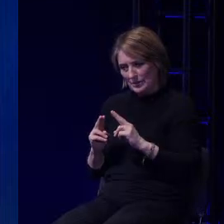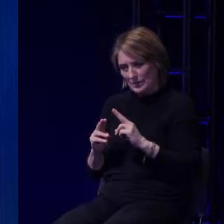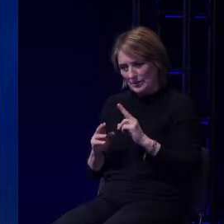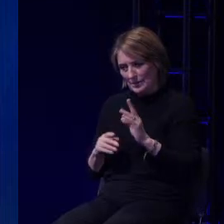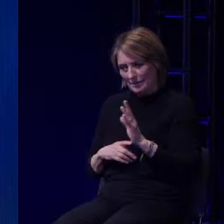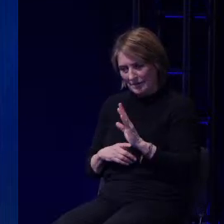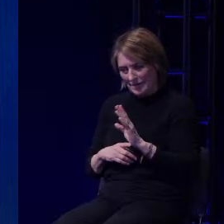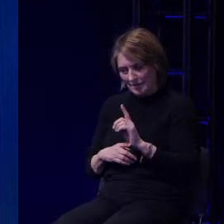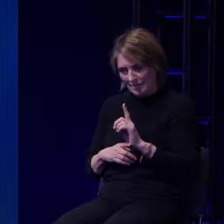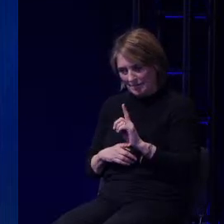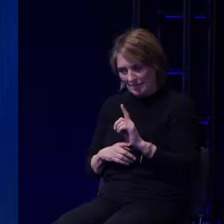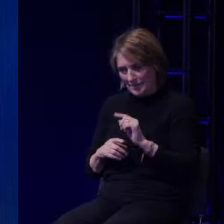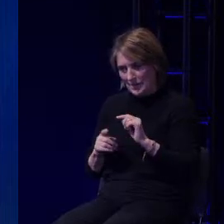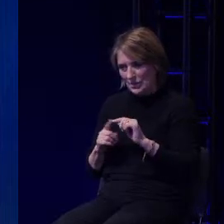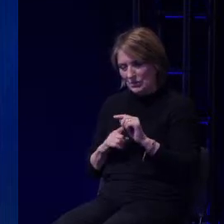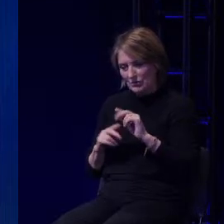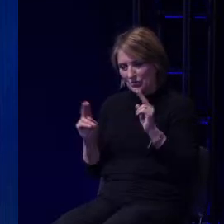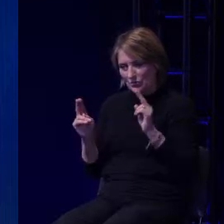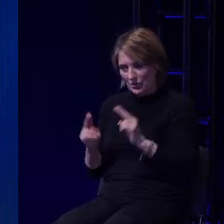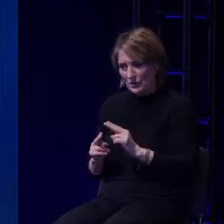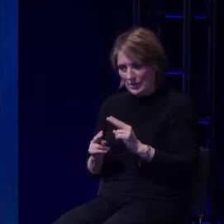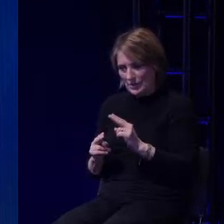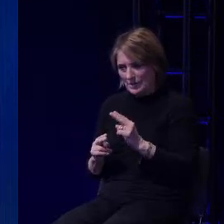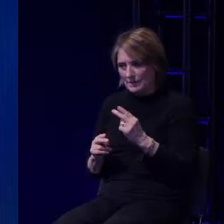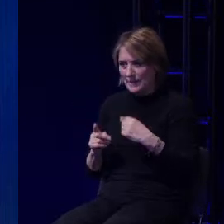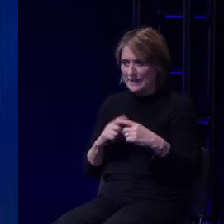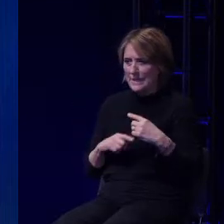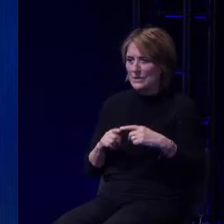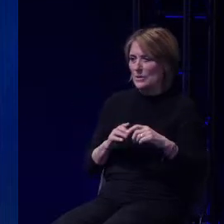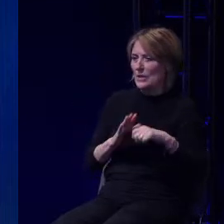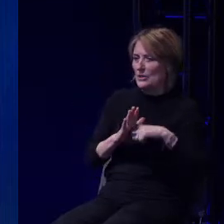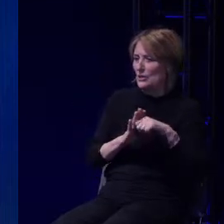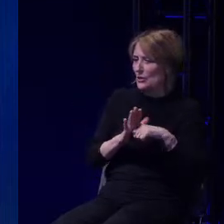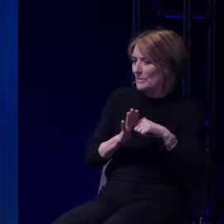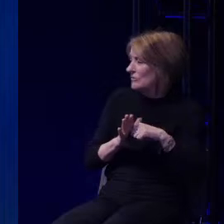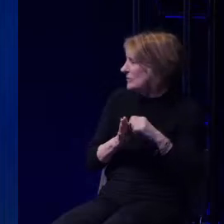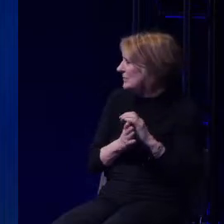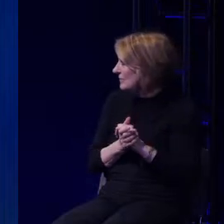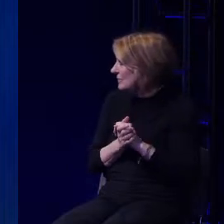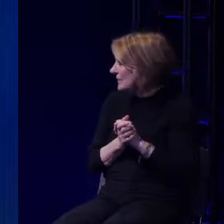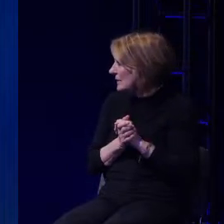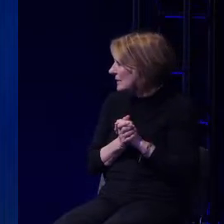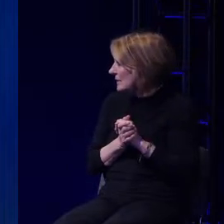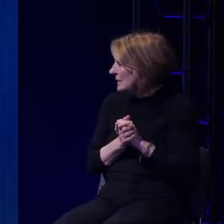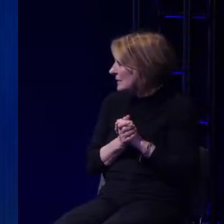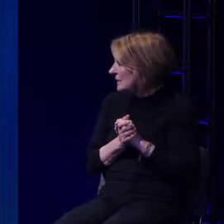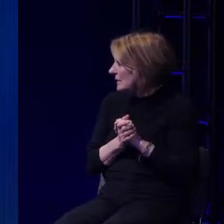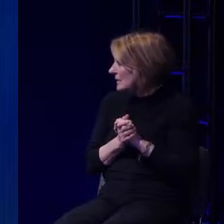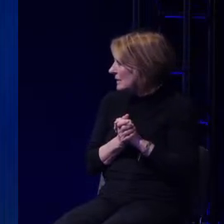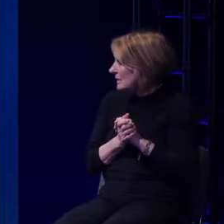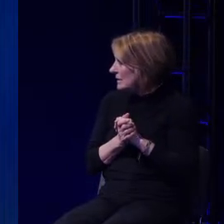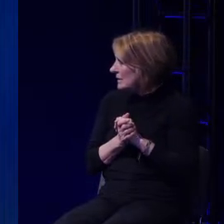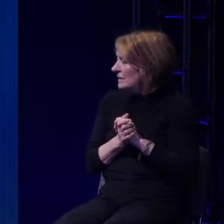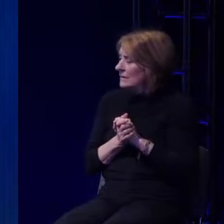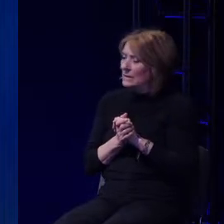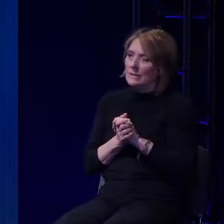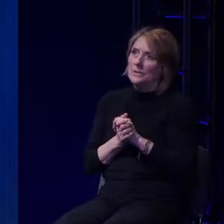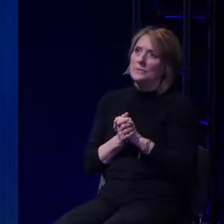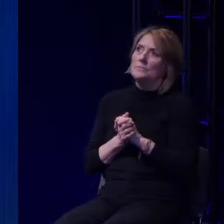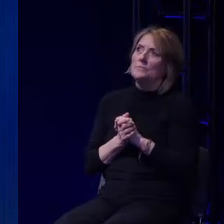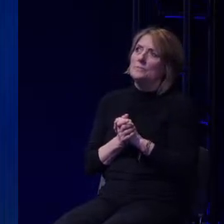budget or whatever. I try and reduce it back down to the documentary. The process. There's a. I